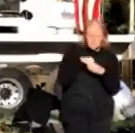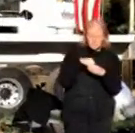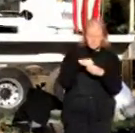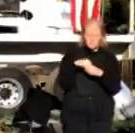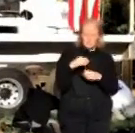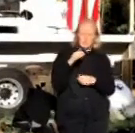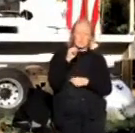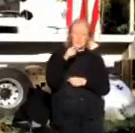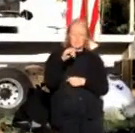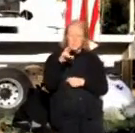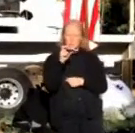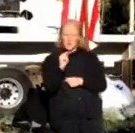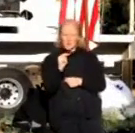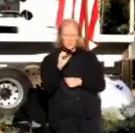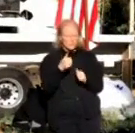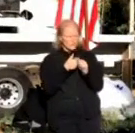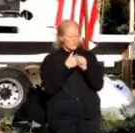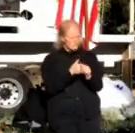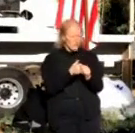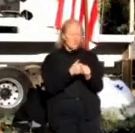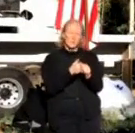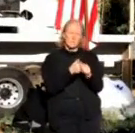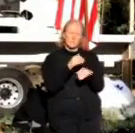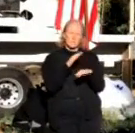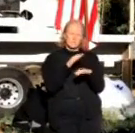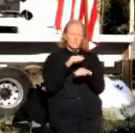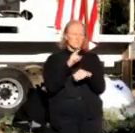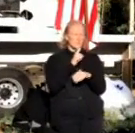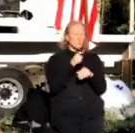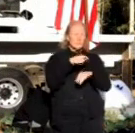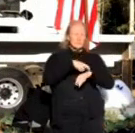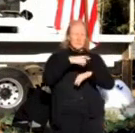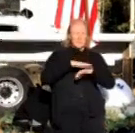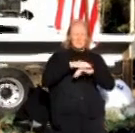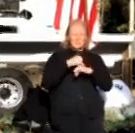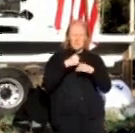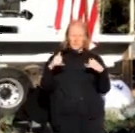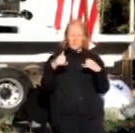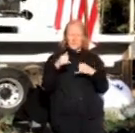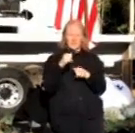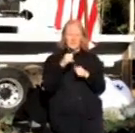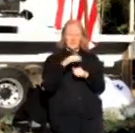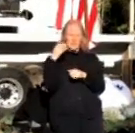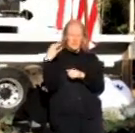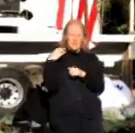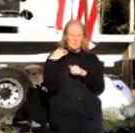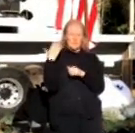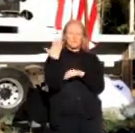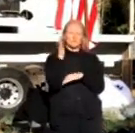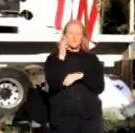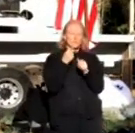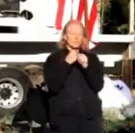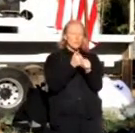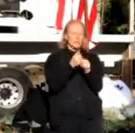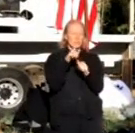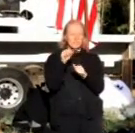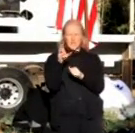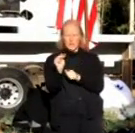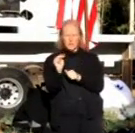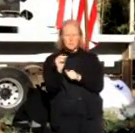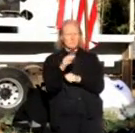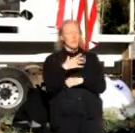sponsor Spirion, you can follow the tree in near real time and in real time online at capitoltreetracker.com, in addition to getting to know the 10